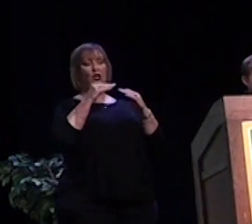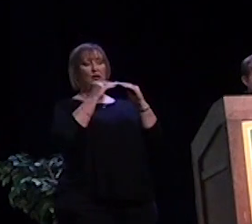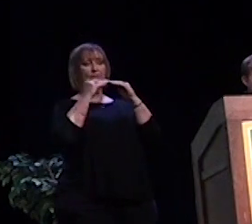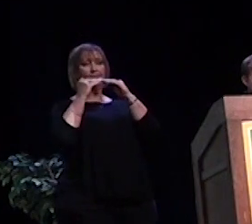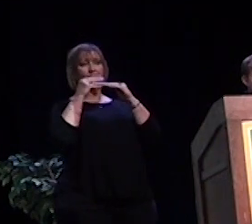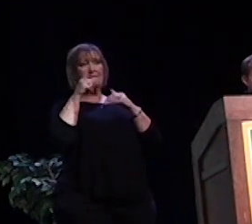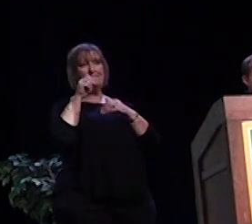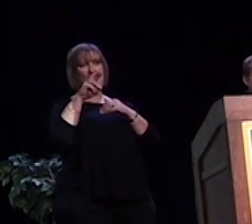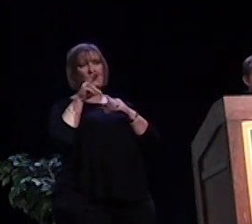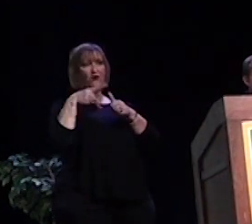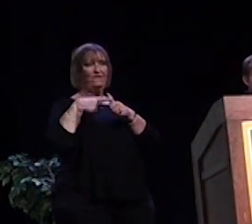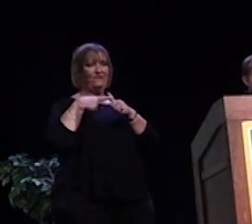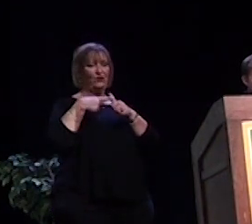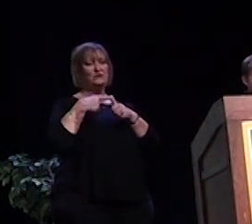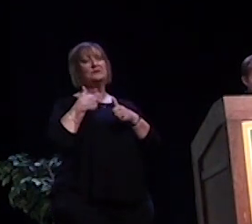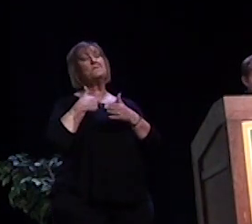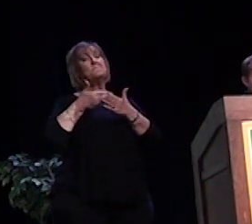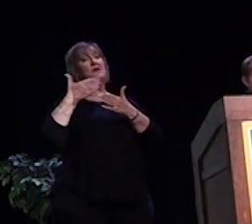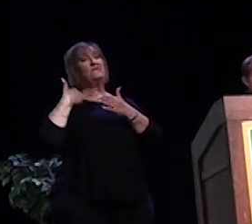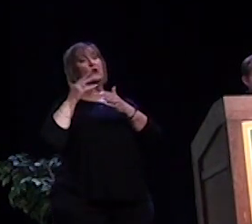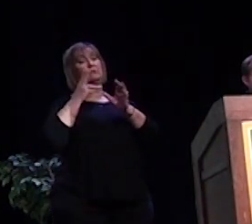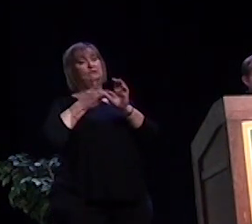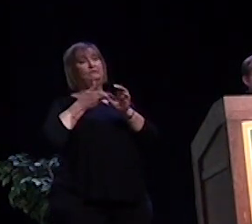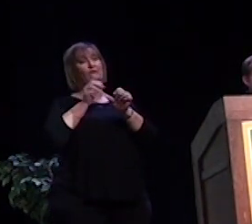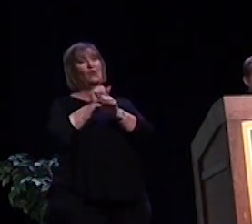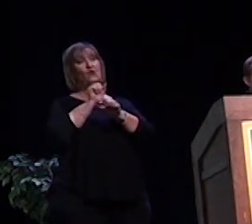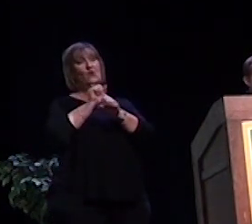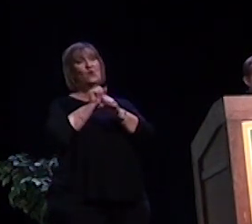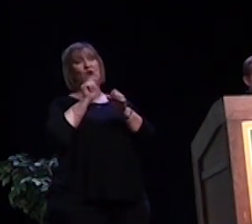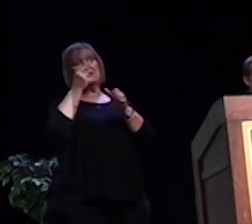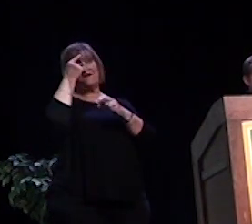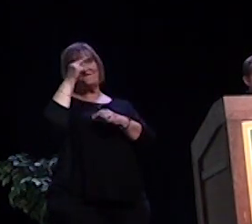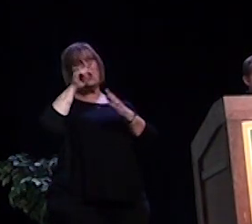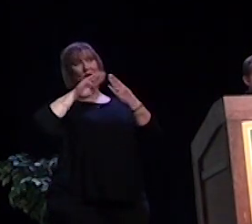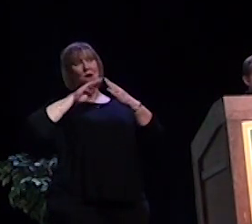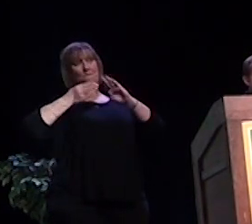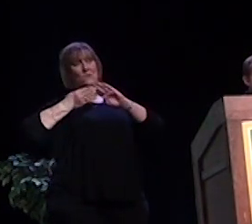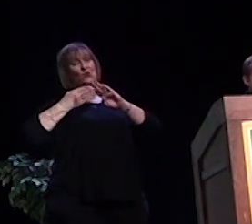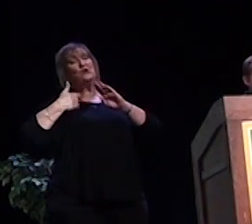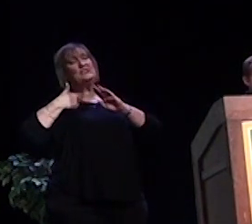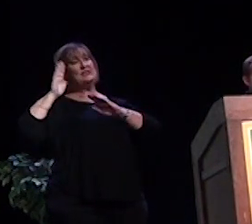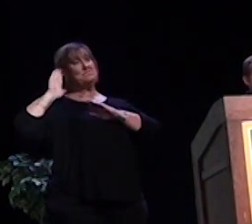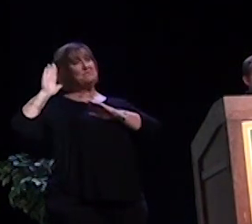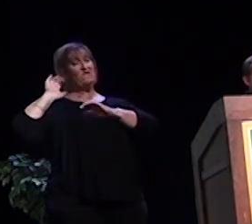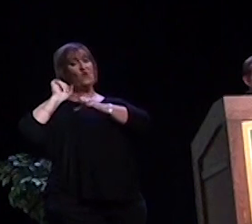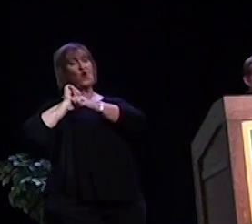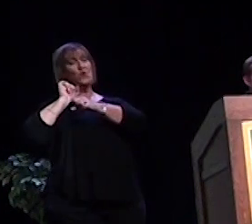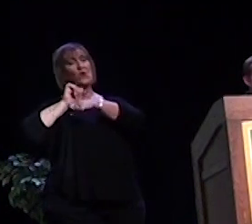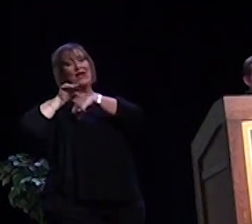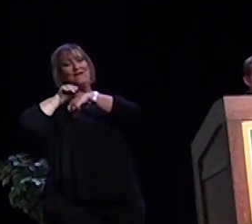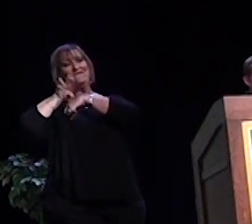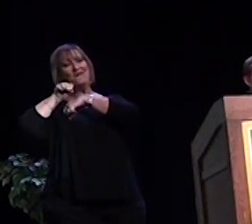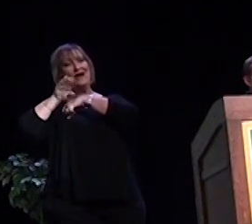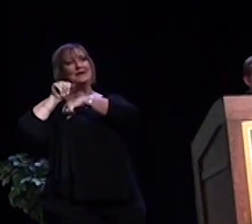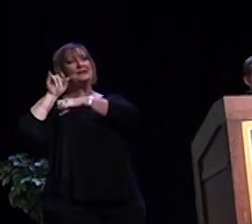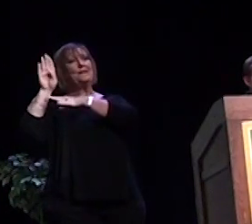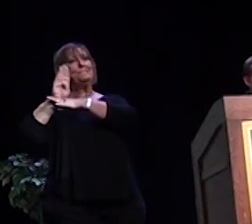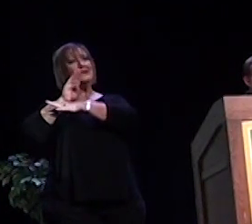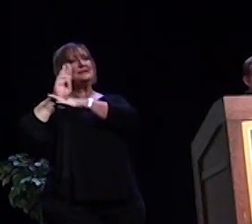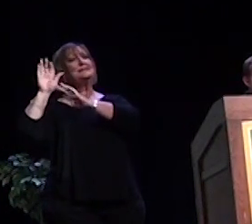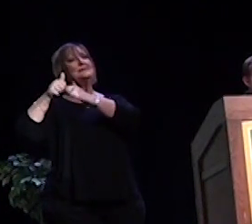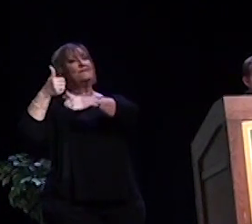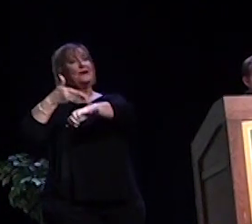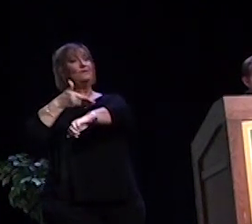since 2014, and prior to his role at Forum Communities, his career was primarily in management consulting, where he advised federal clients on how to perform